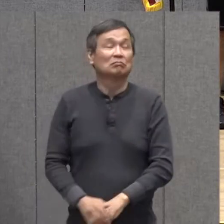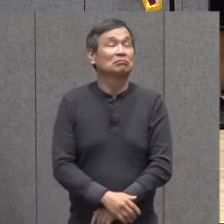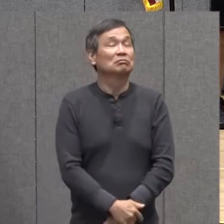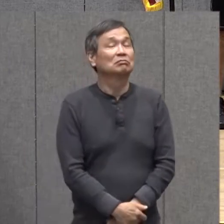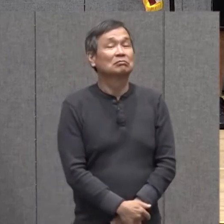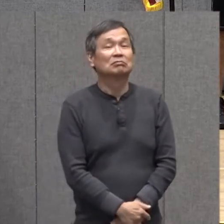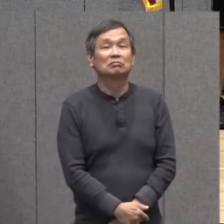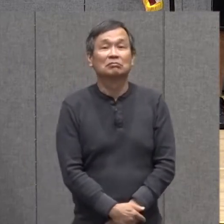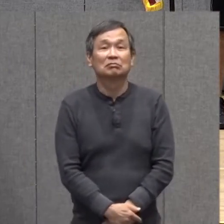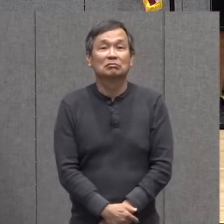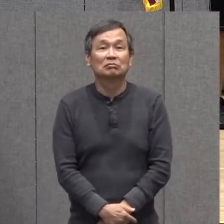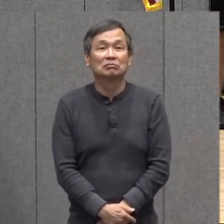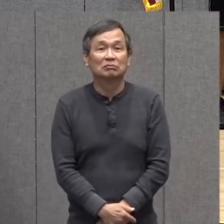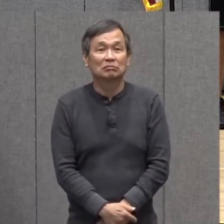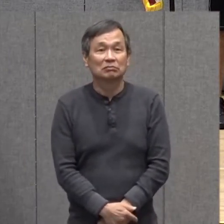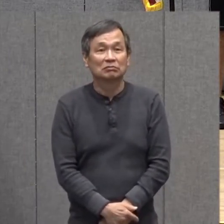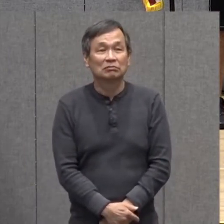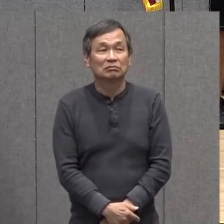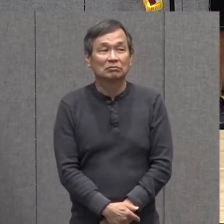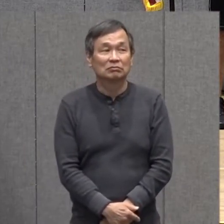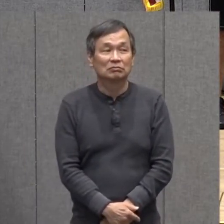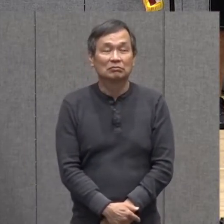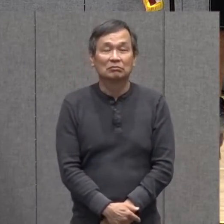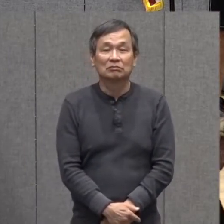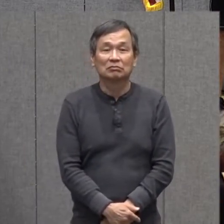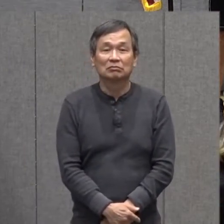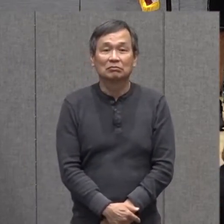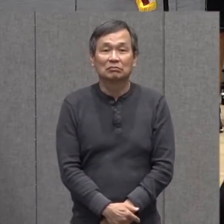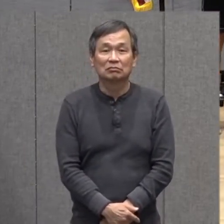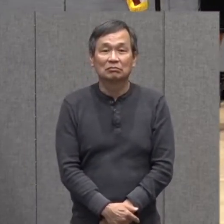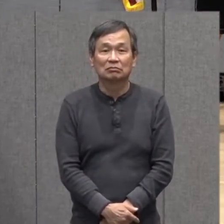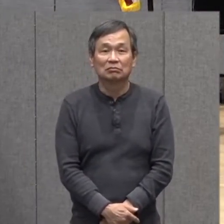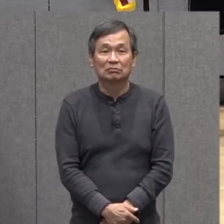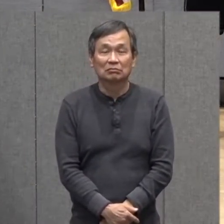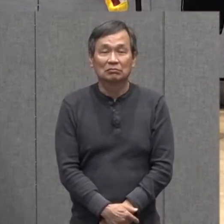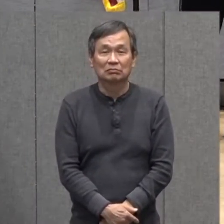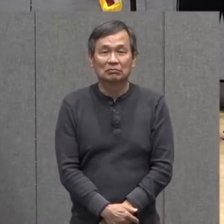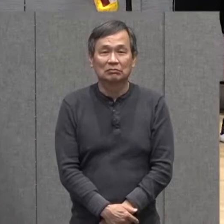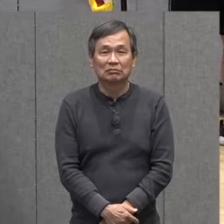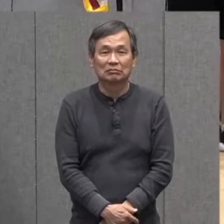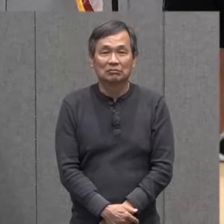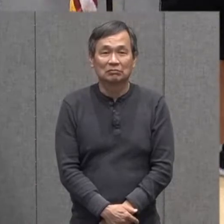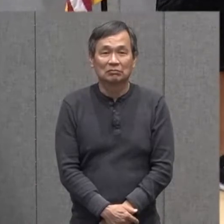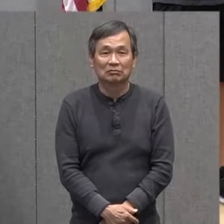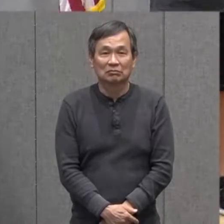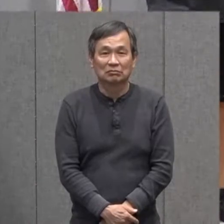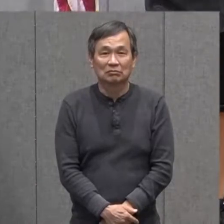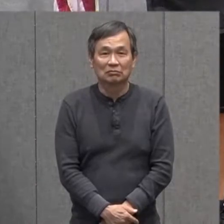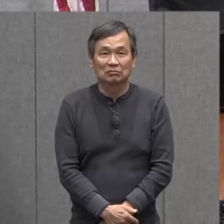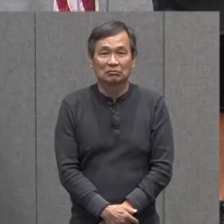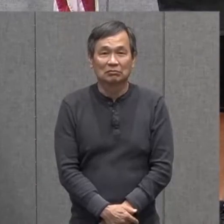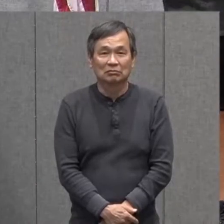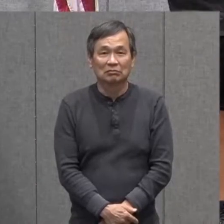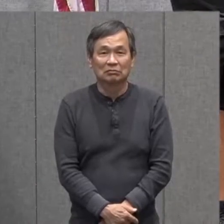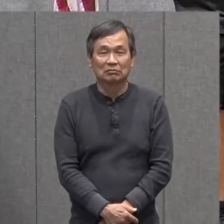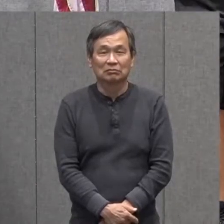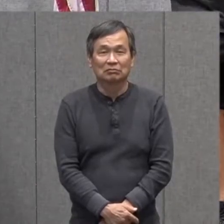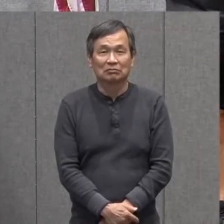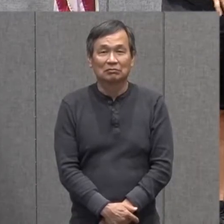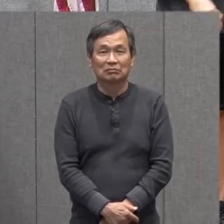hicimos unos ejercicios de atención plena, donde ahora podemos concentrarnos y aprender más en la escuela.